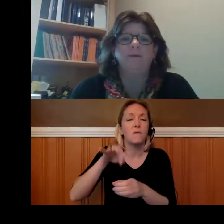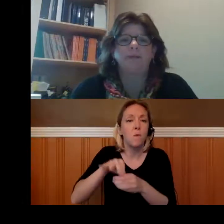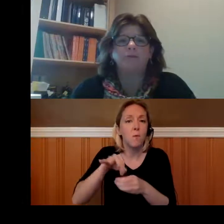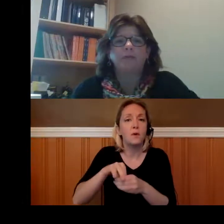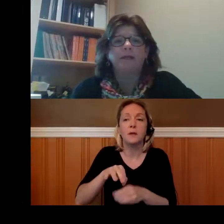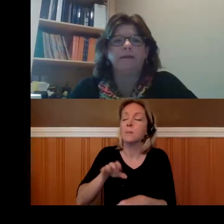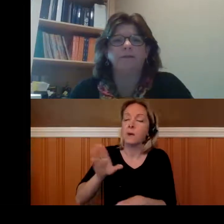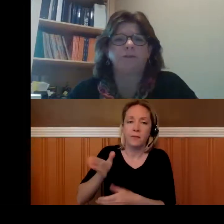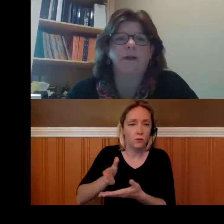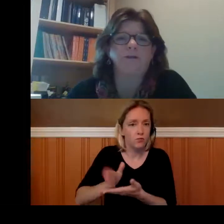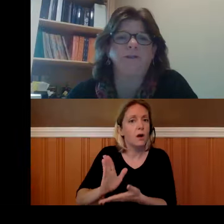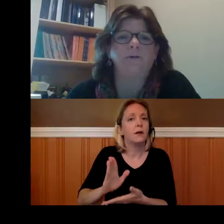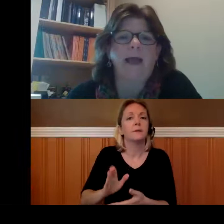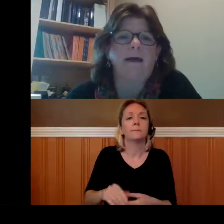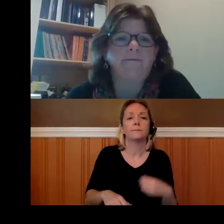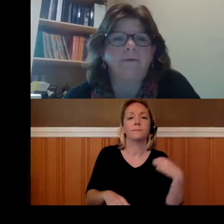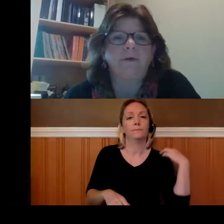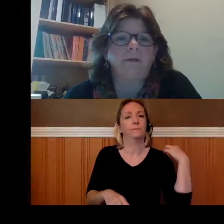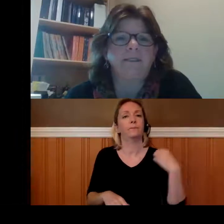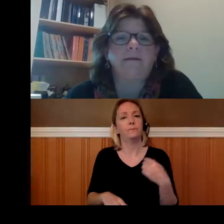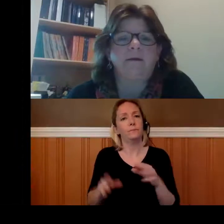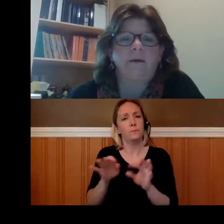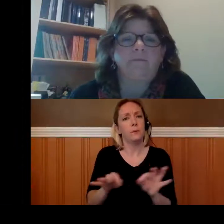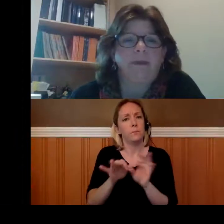right that our children have, that we don't want to take that away